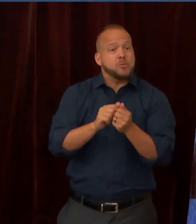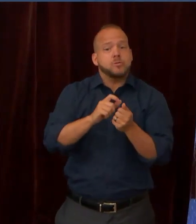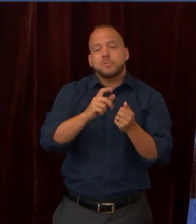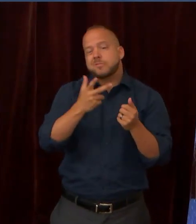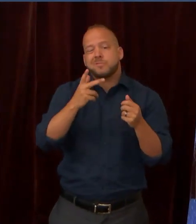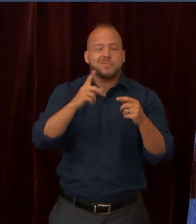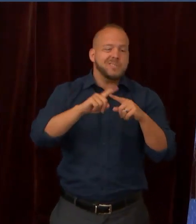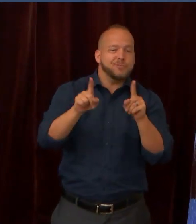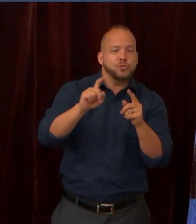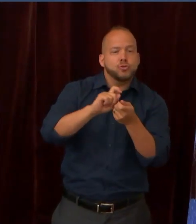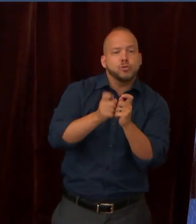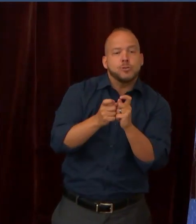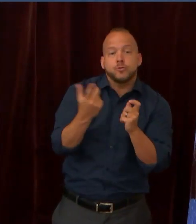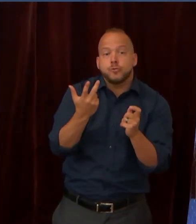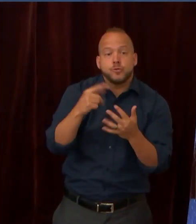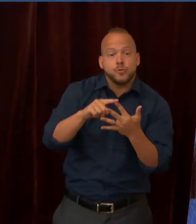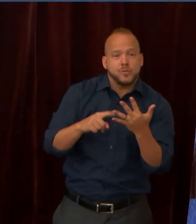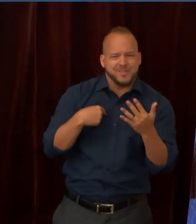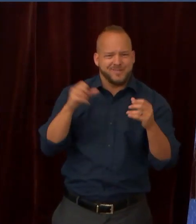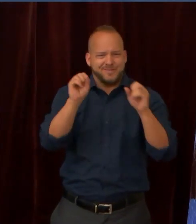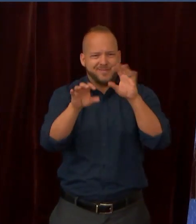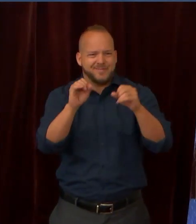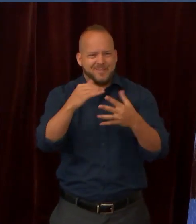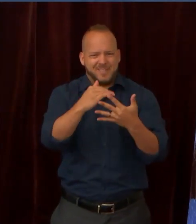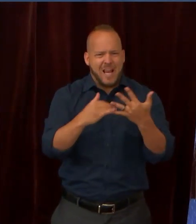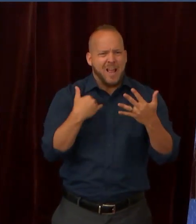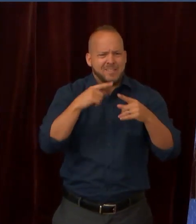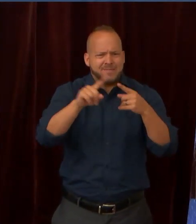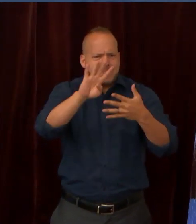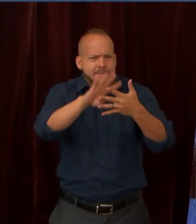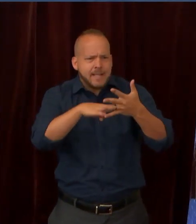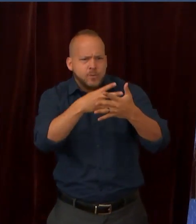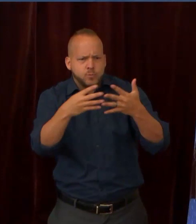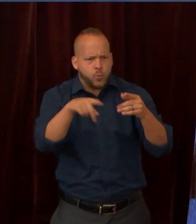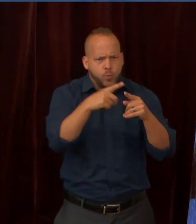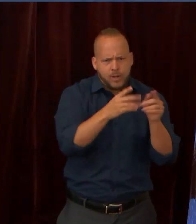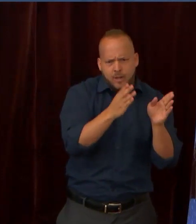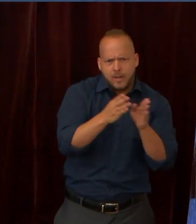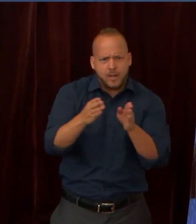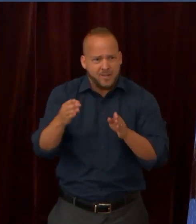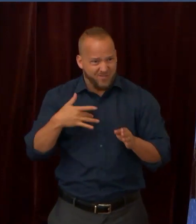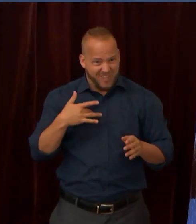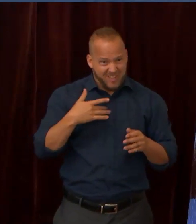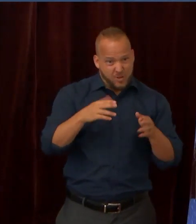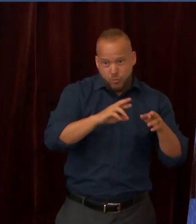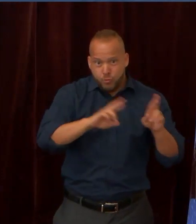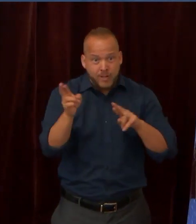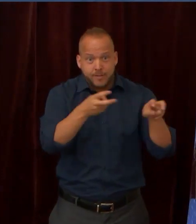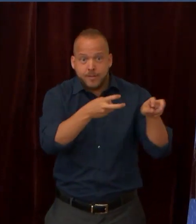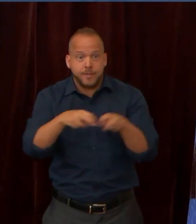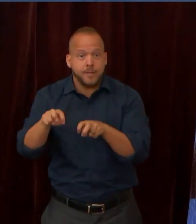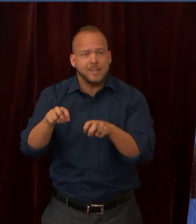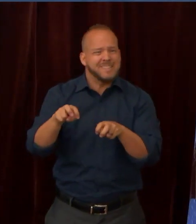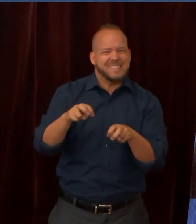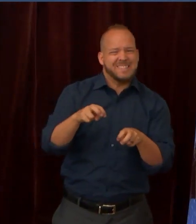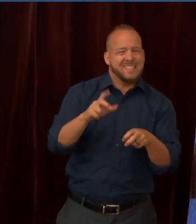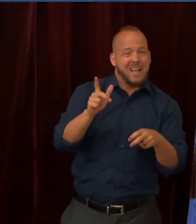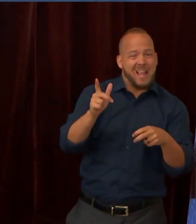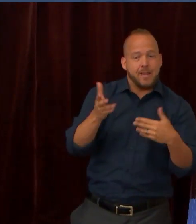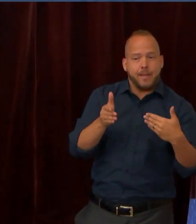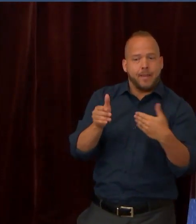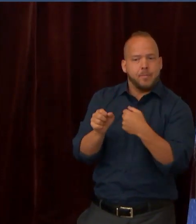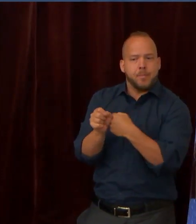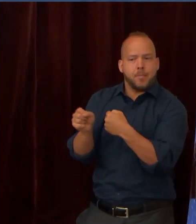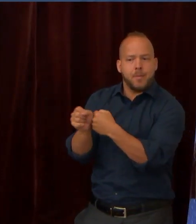There could be changes at a later date. We are still considering those. We look at this science literally on a daily